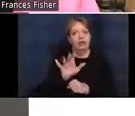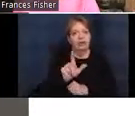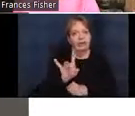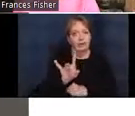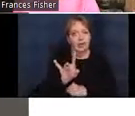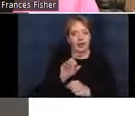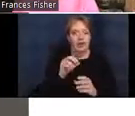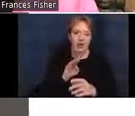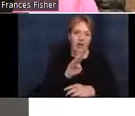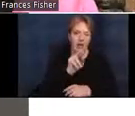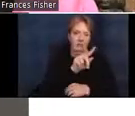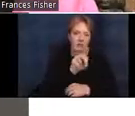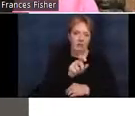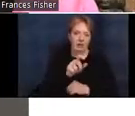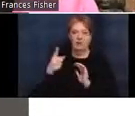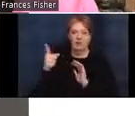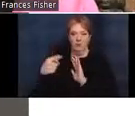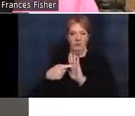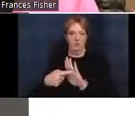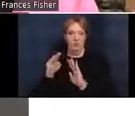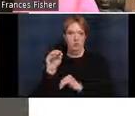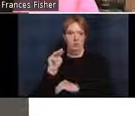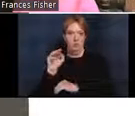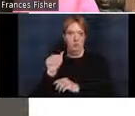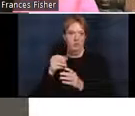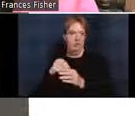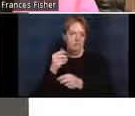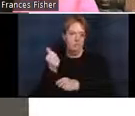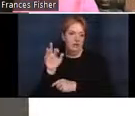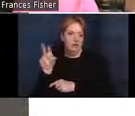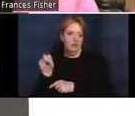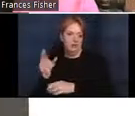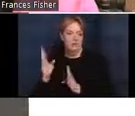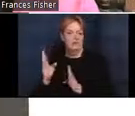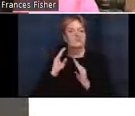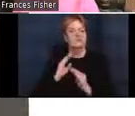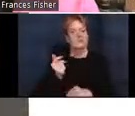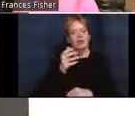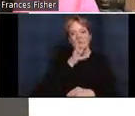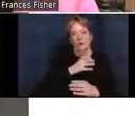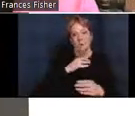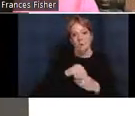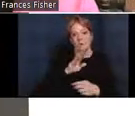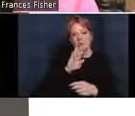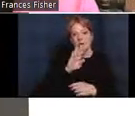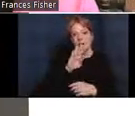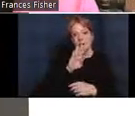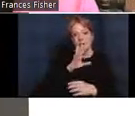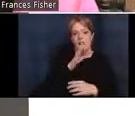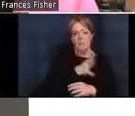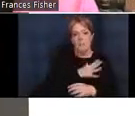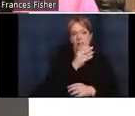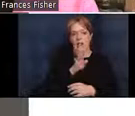in 1930, Woman and Bird in that she created in 1933, shown at the Seligman Gallery in